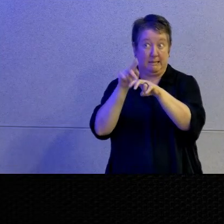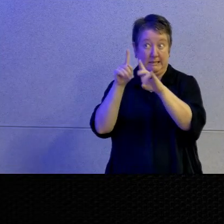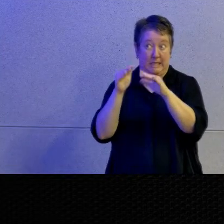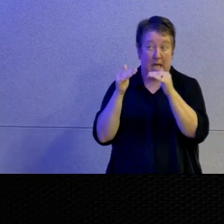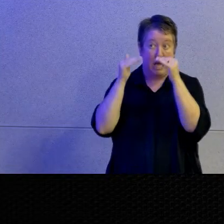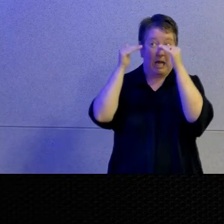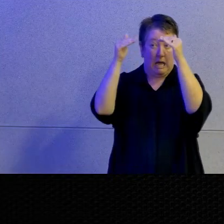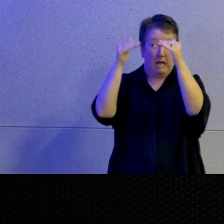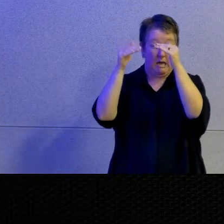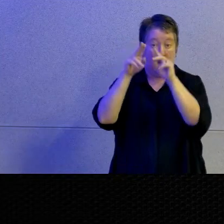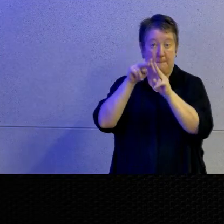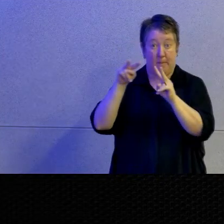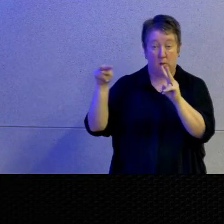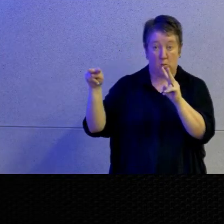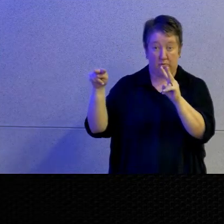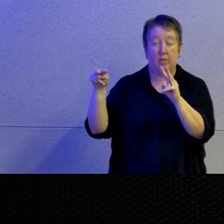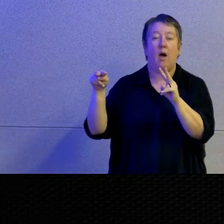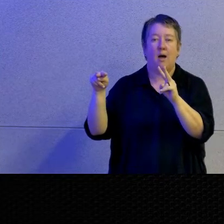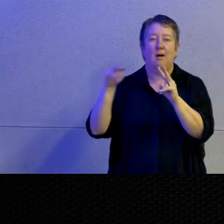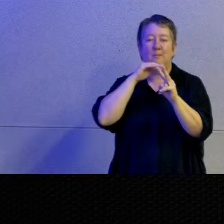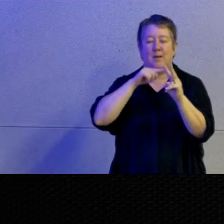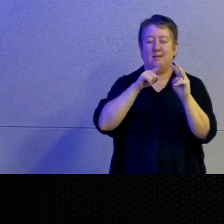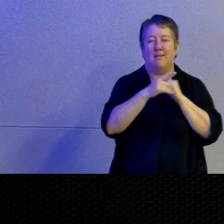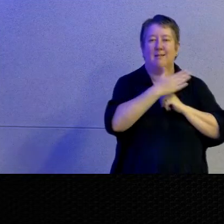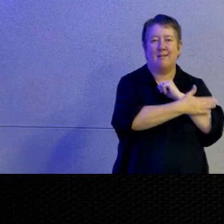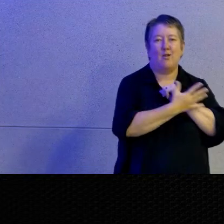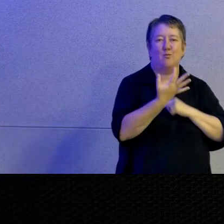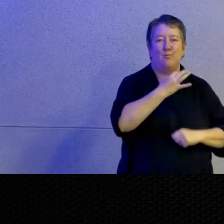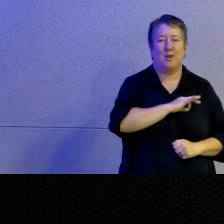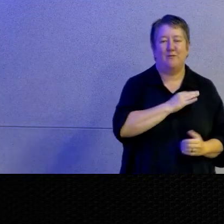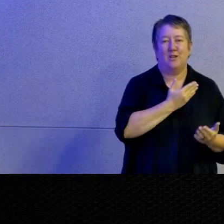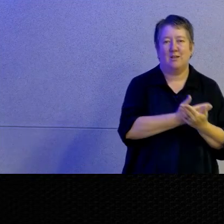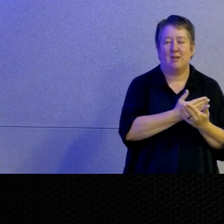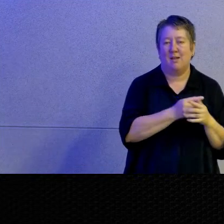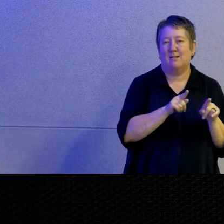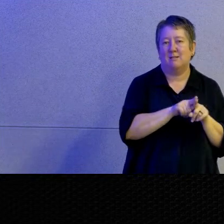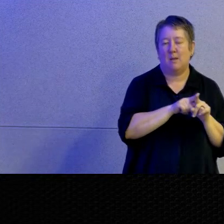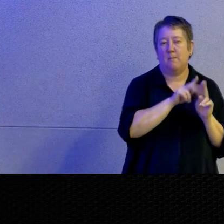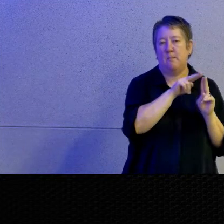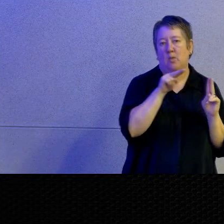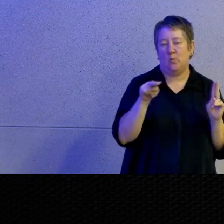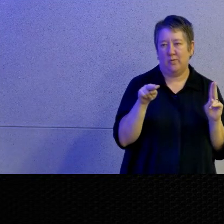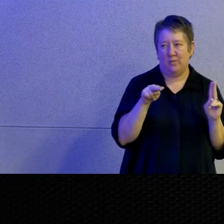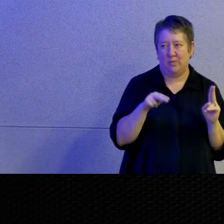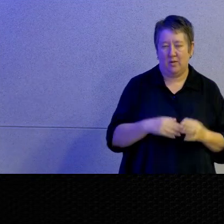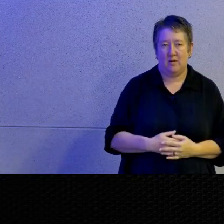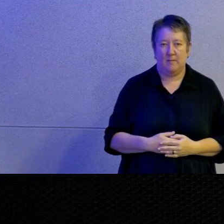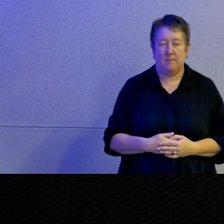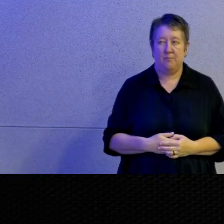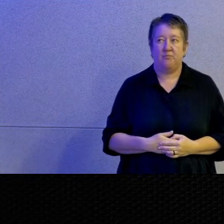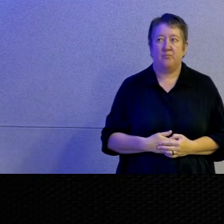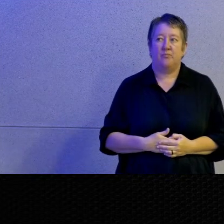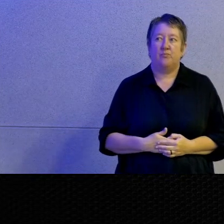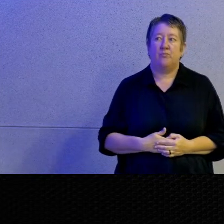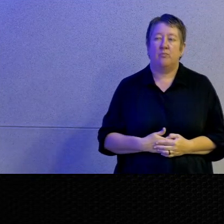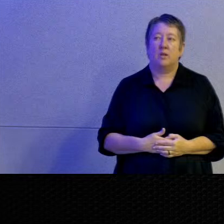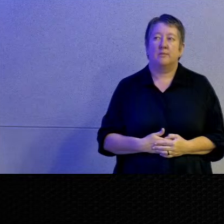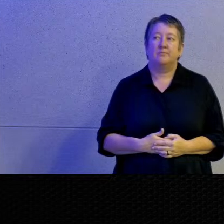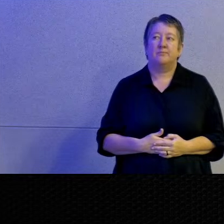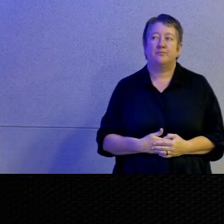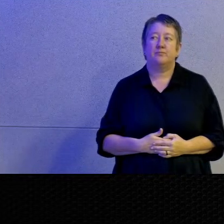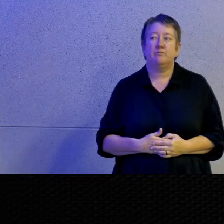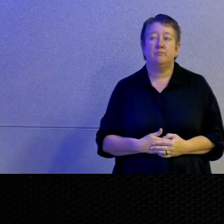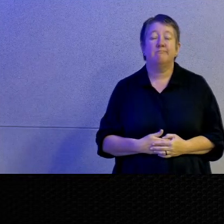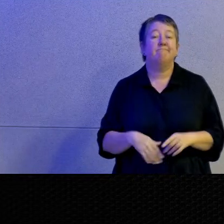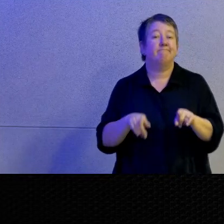are the spin-offs of participating in programs such as these. And then, as I've mentioned, we